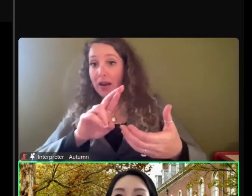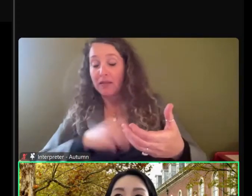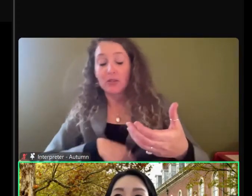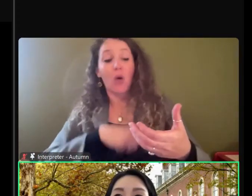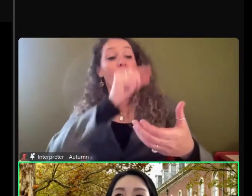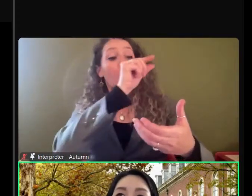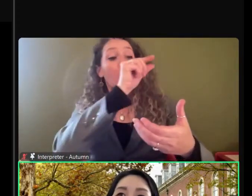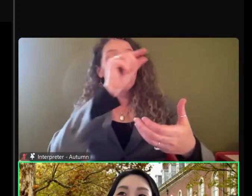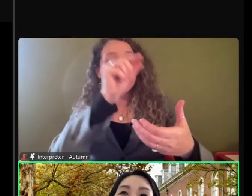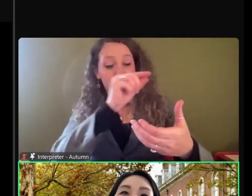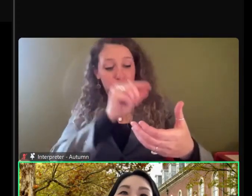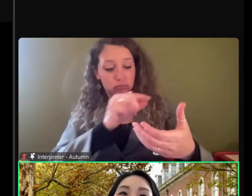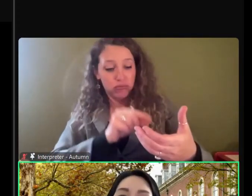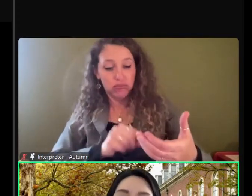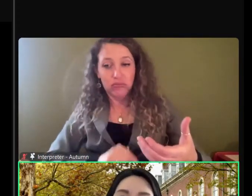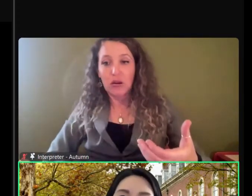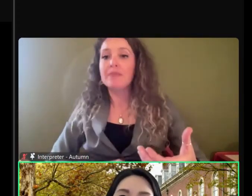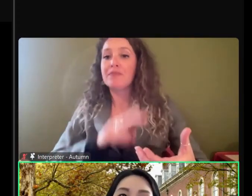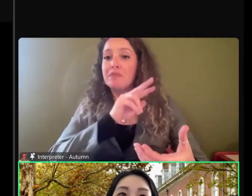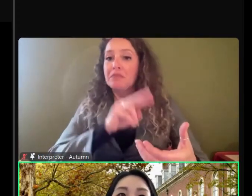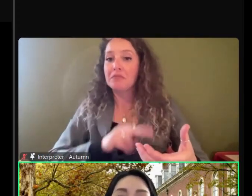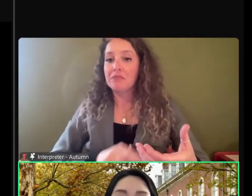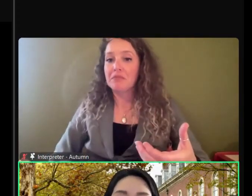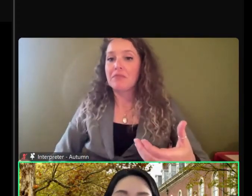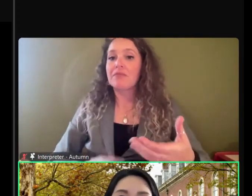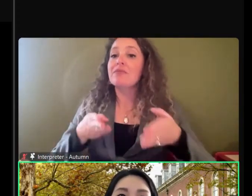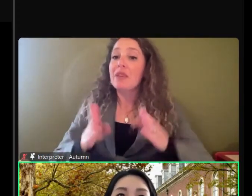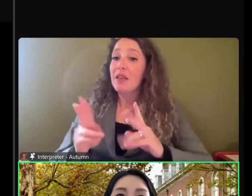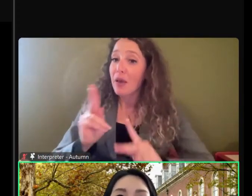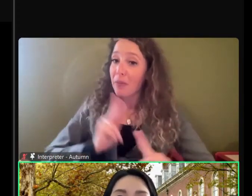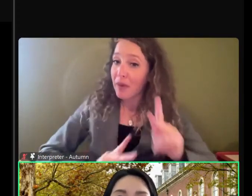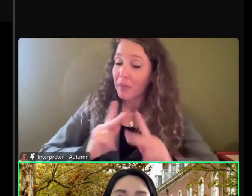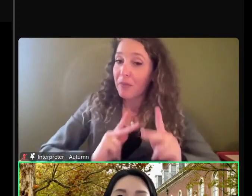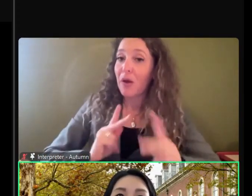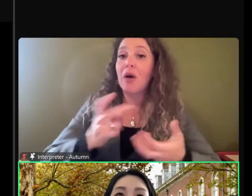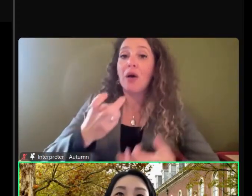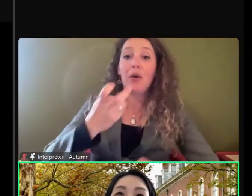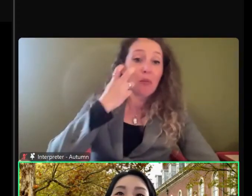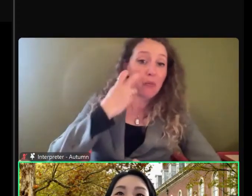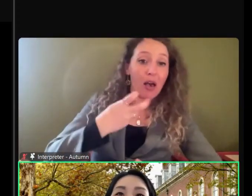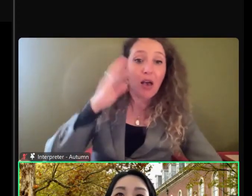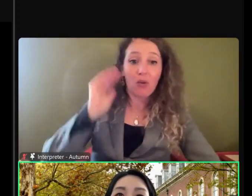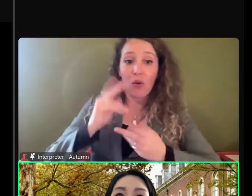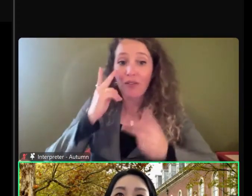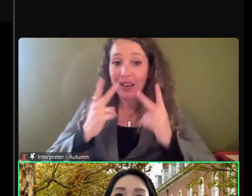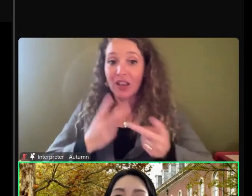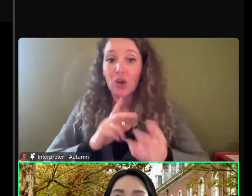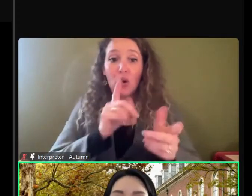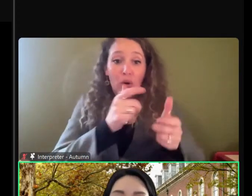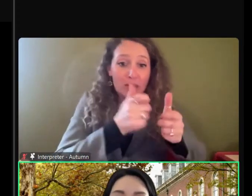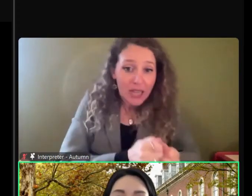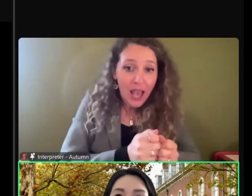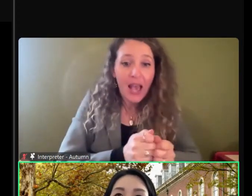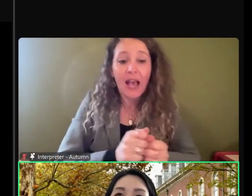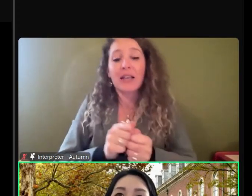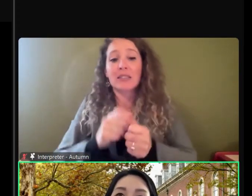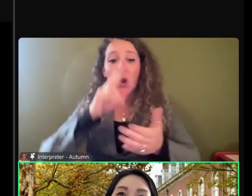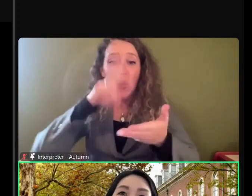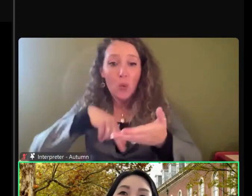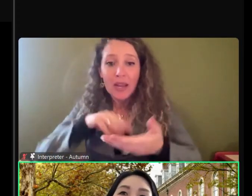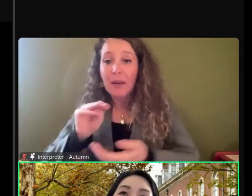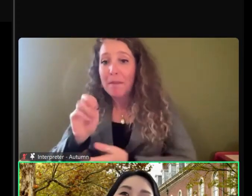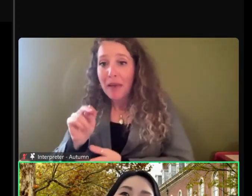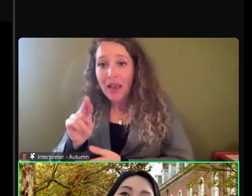allowing users to navigate through text, menus, buttons, and other interface elements